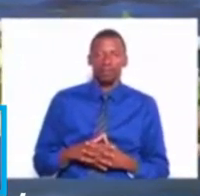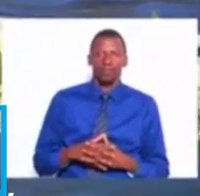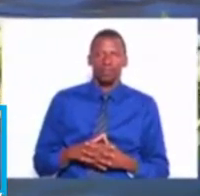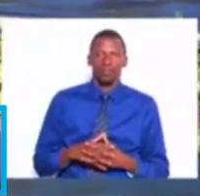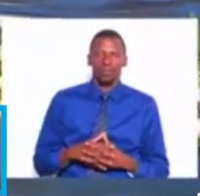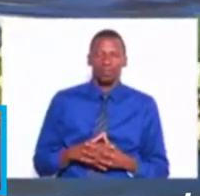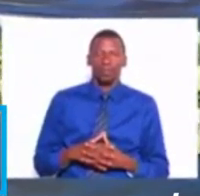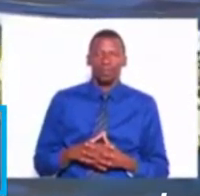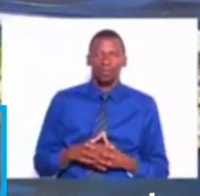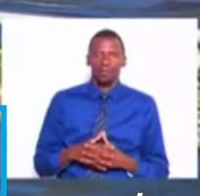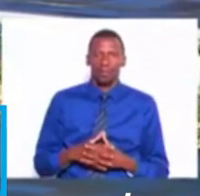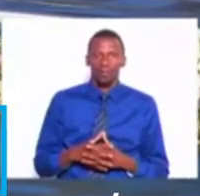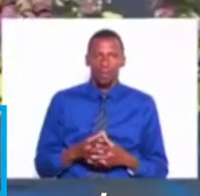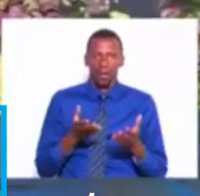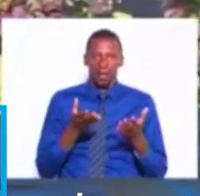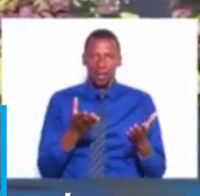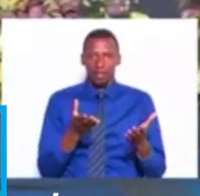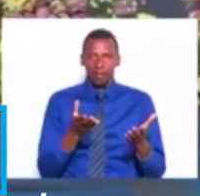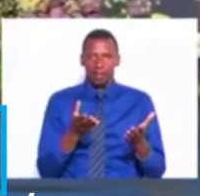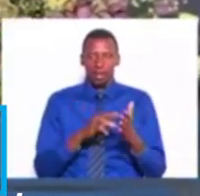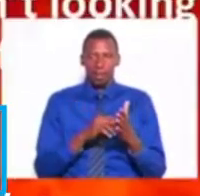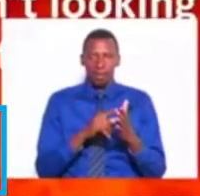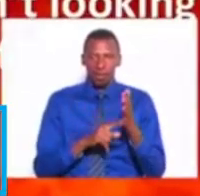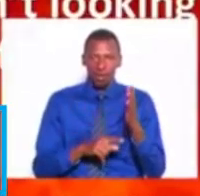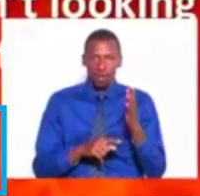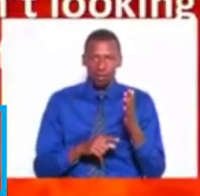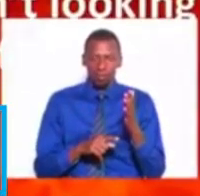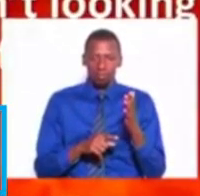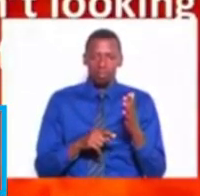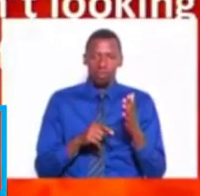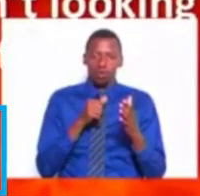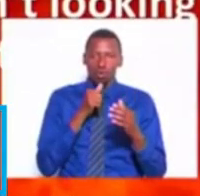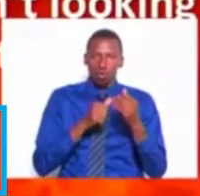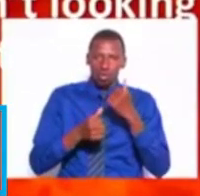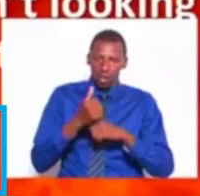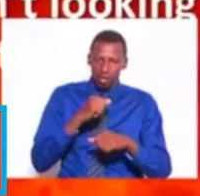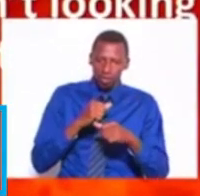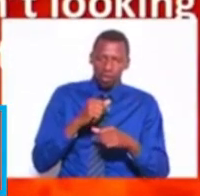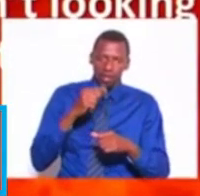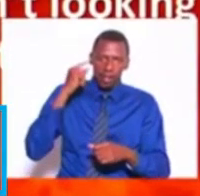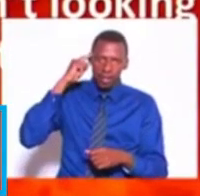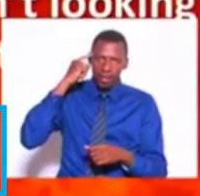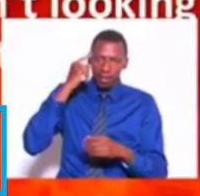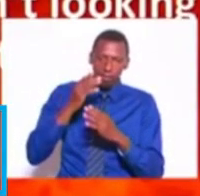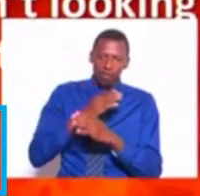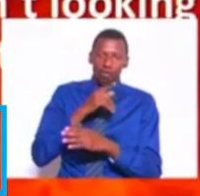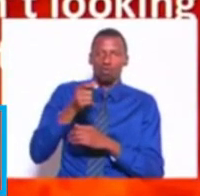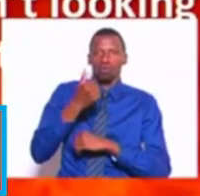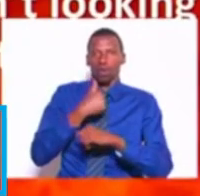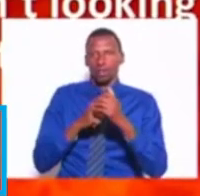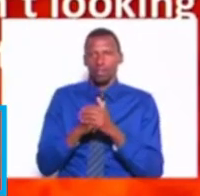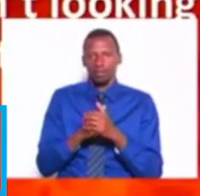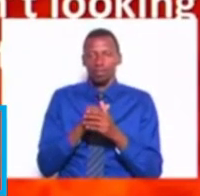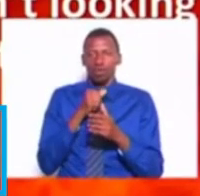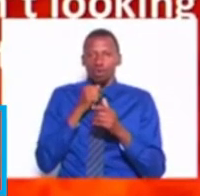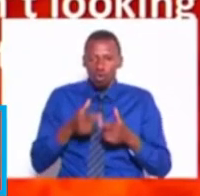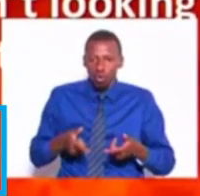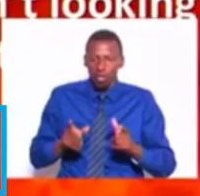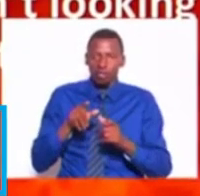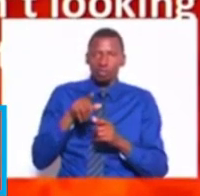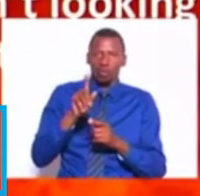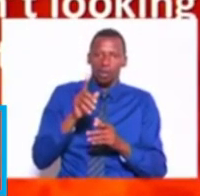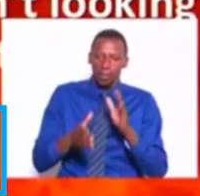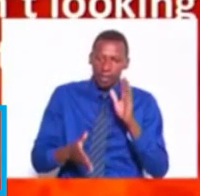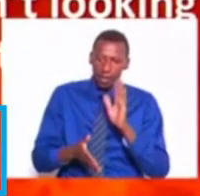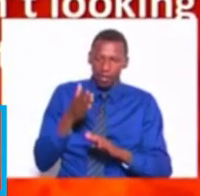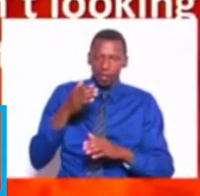This certain someone should be non-reactive, in the sense that they think before they act. They don't let their instant emotions